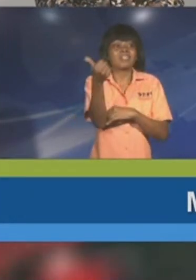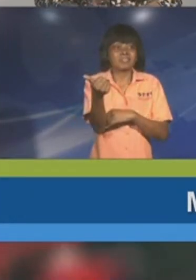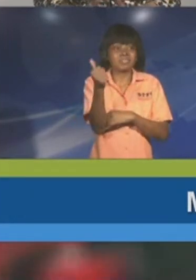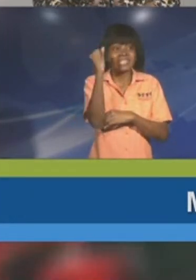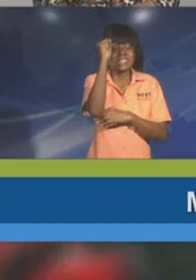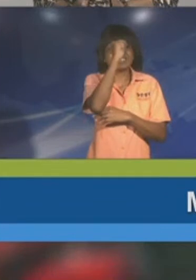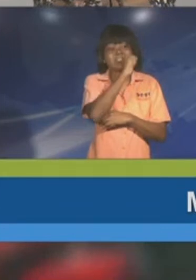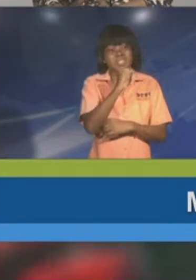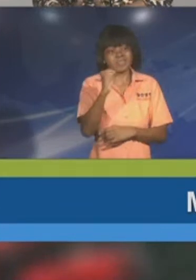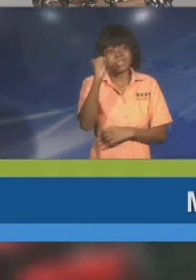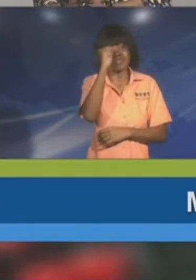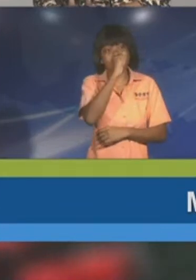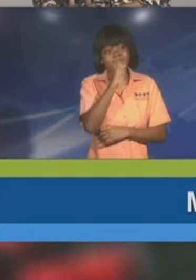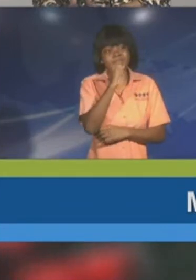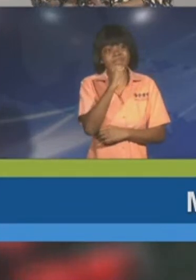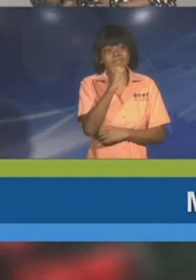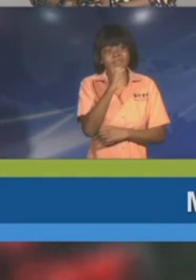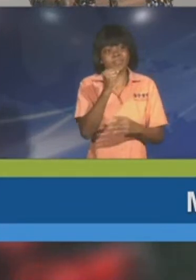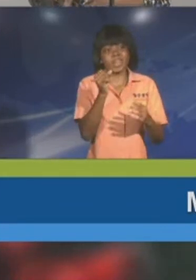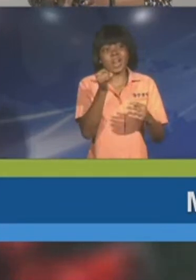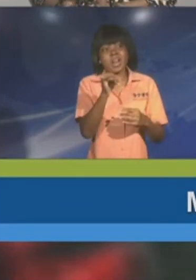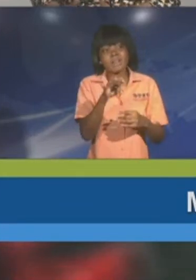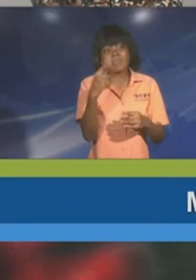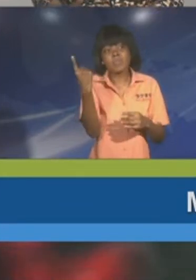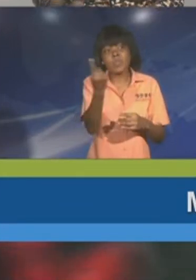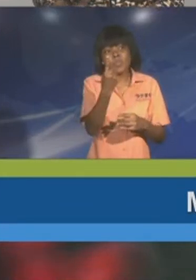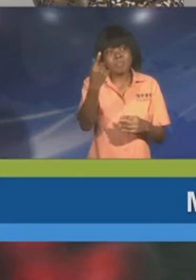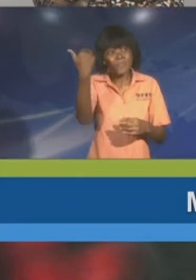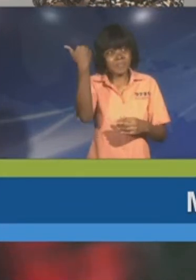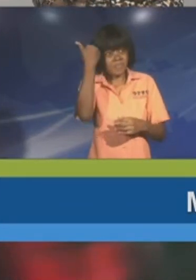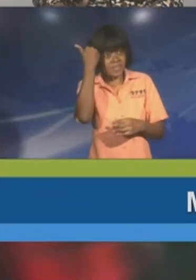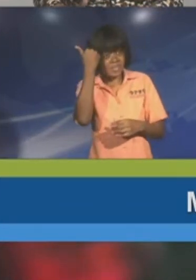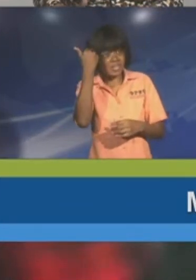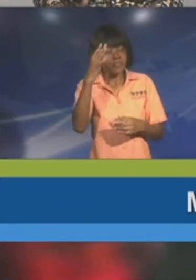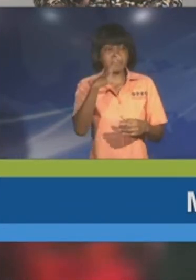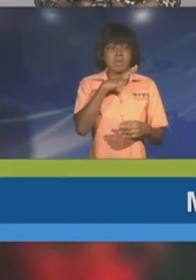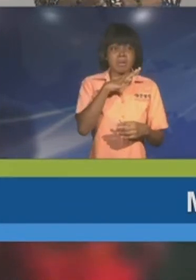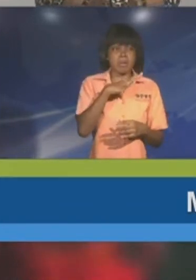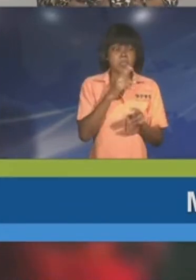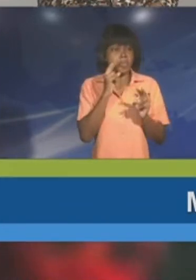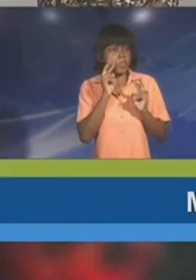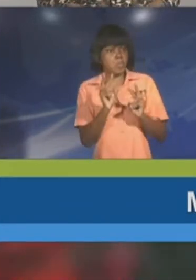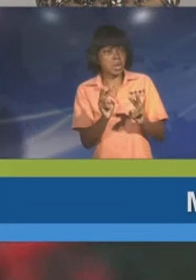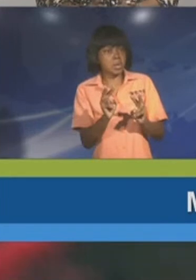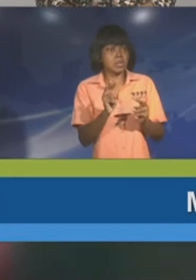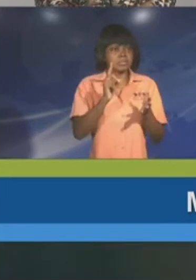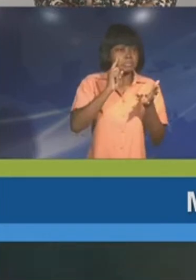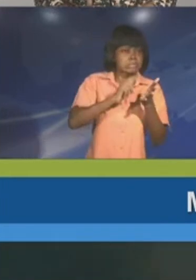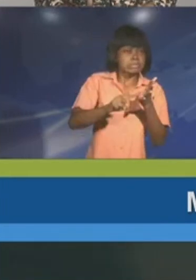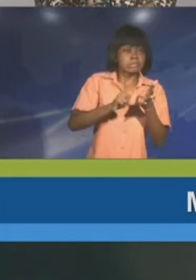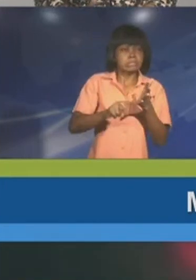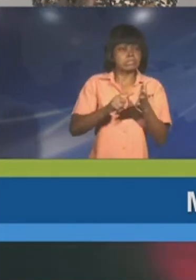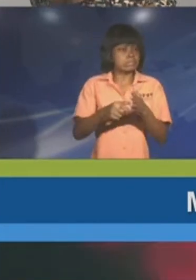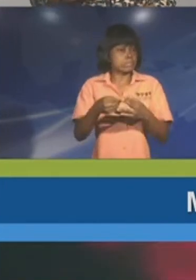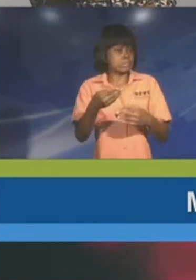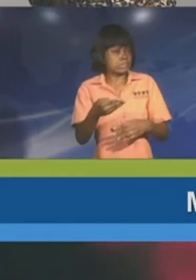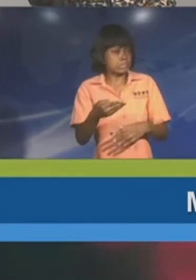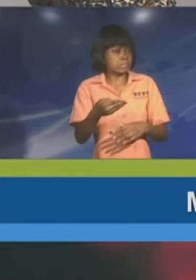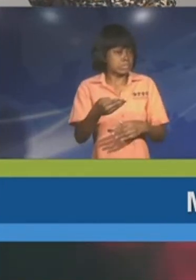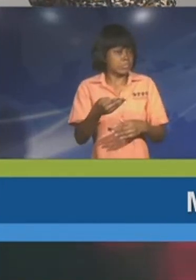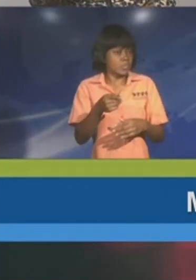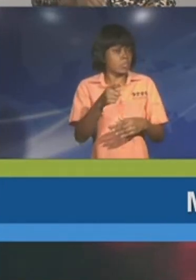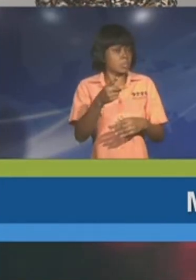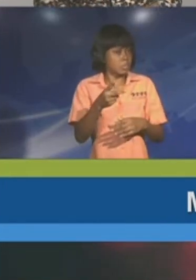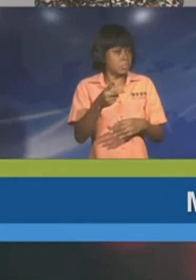to do, and you know you could observe and monitor and watch that period for about 4 to 5 days. So above 4 to 5 days,